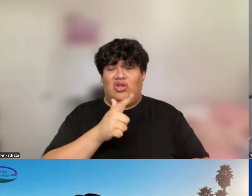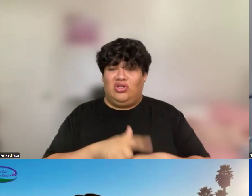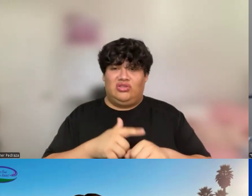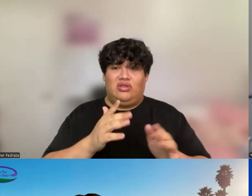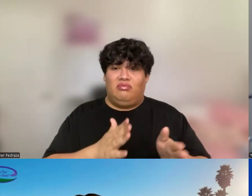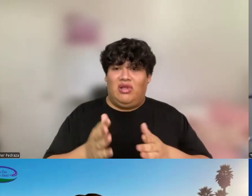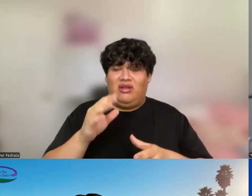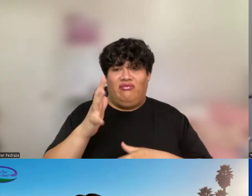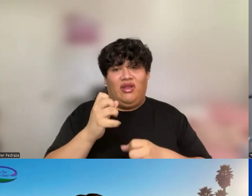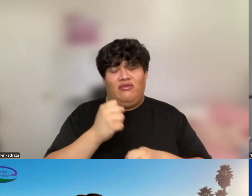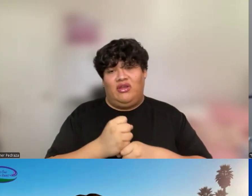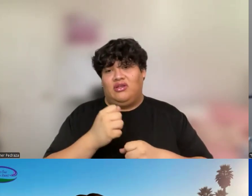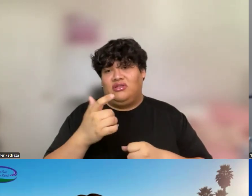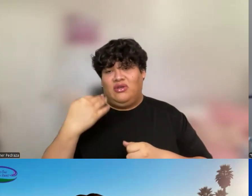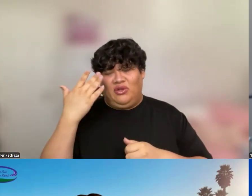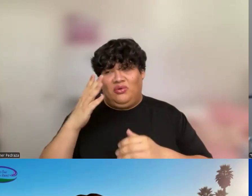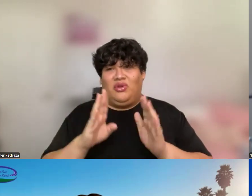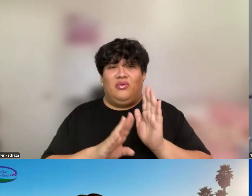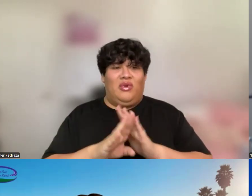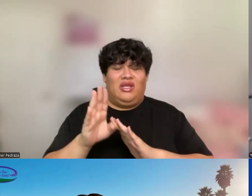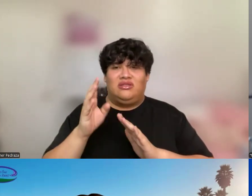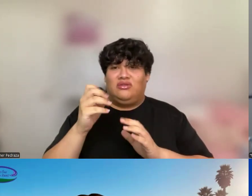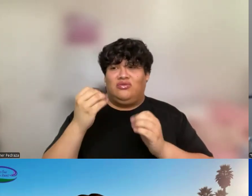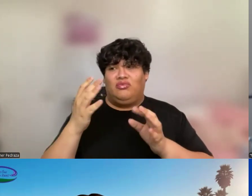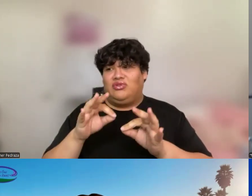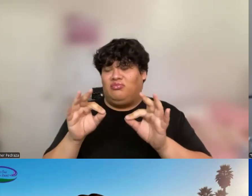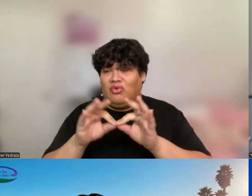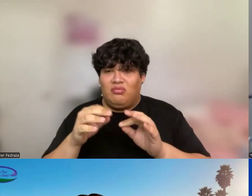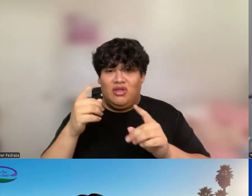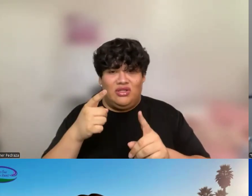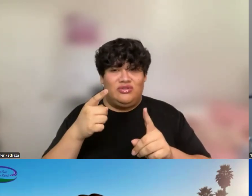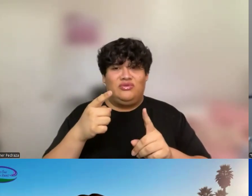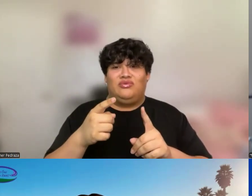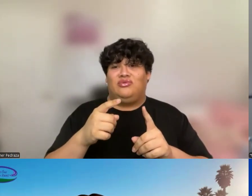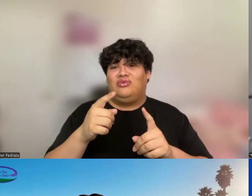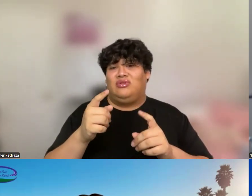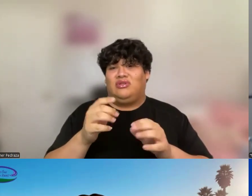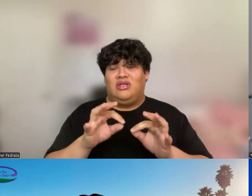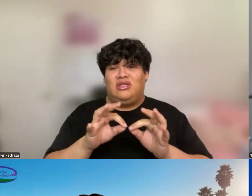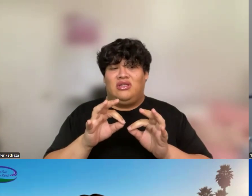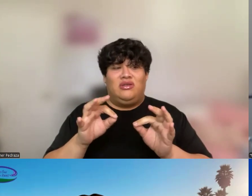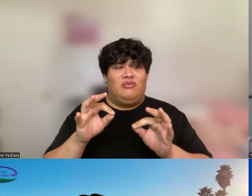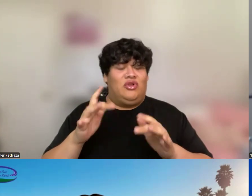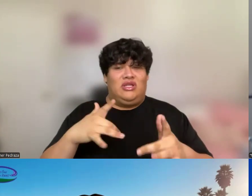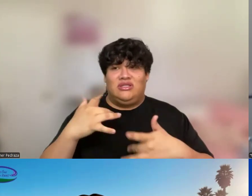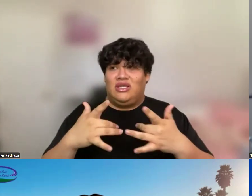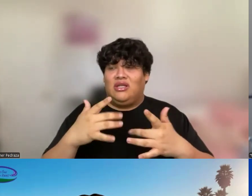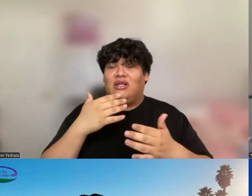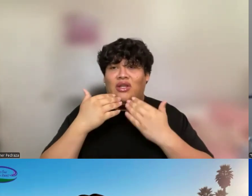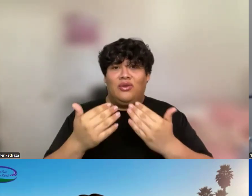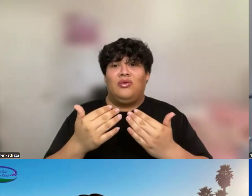5 years in. So I think to raise it right now, all those important issues that you stated, it's an important, exciting project for us at this time. Thank